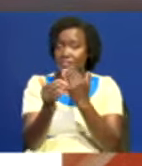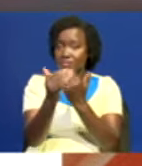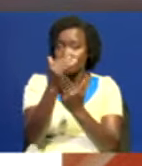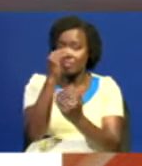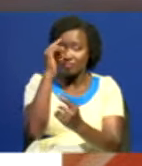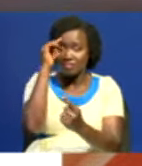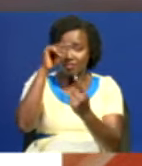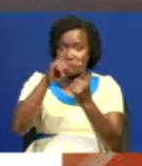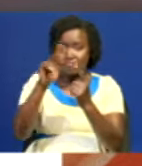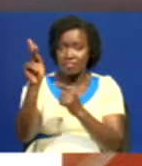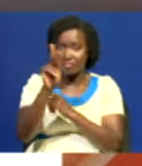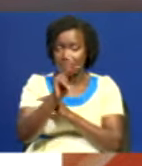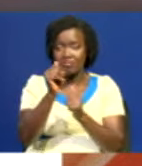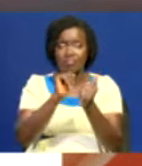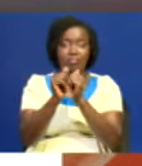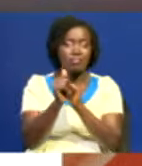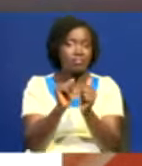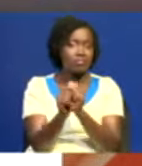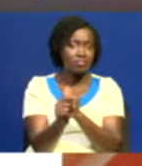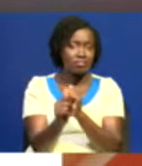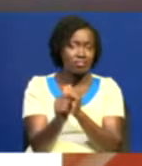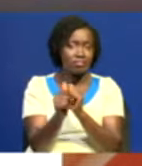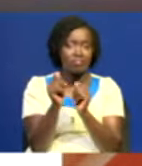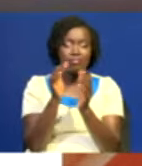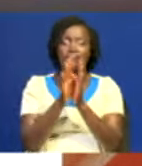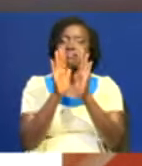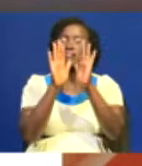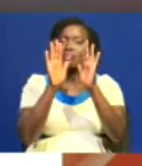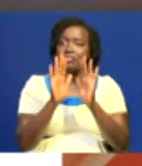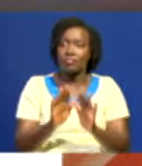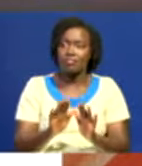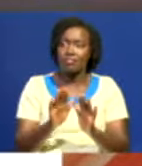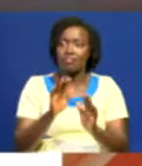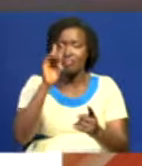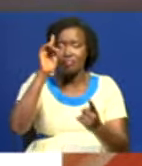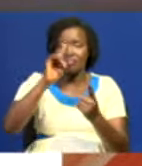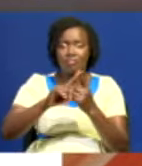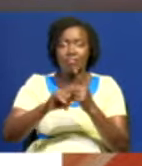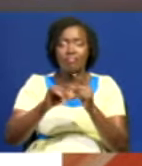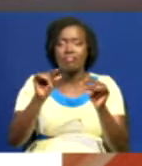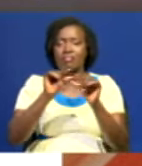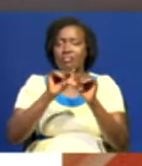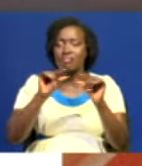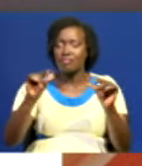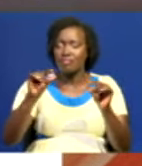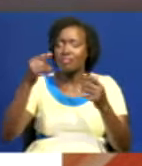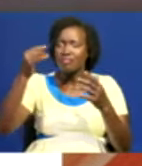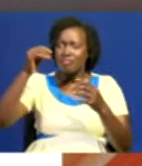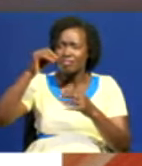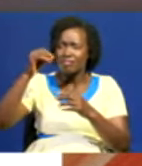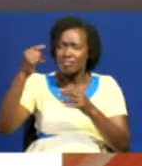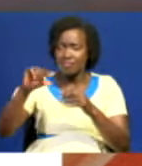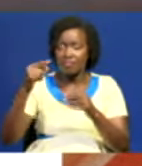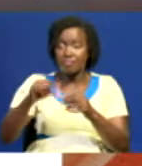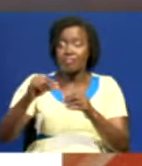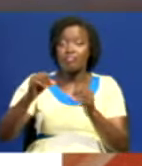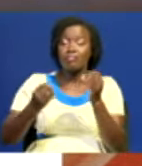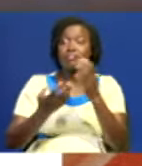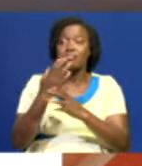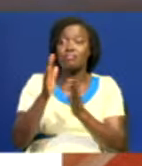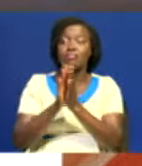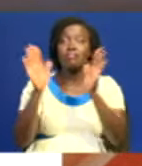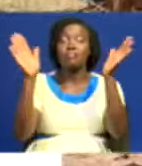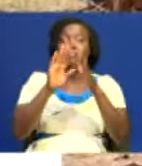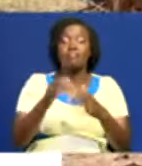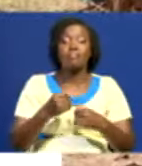by the Kenya Kwanza administration will be a significant driver towards green growth and climate resilience. This even as Kenya joined